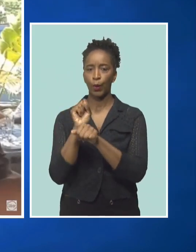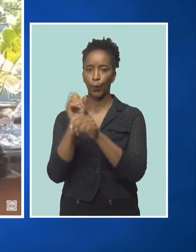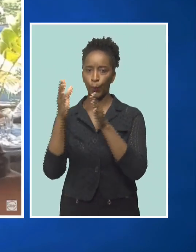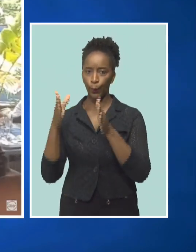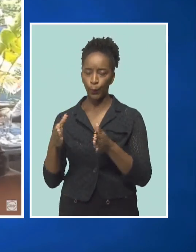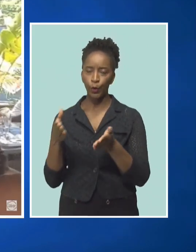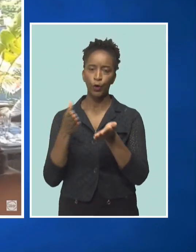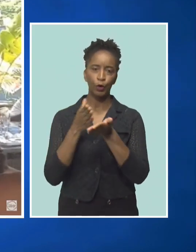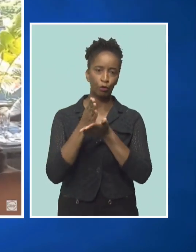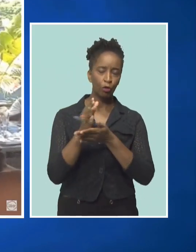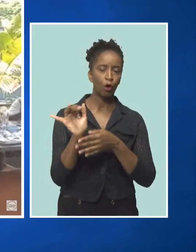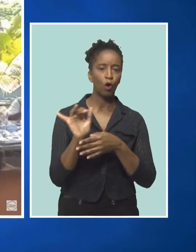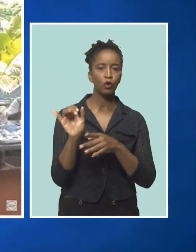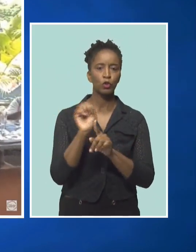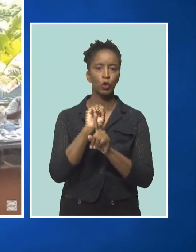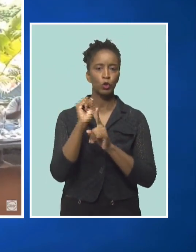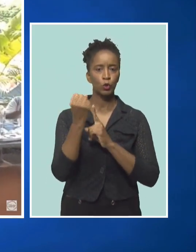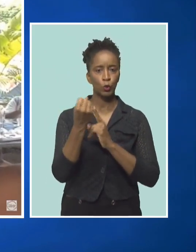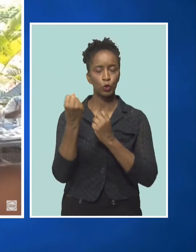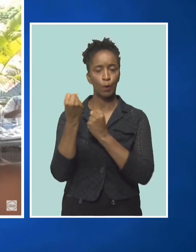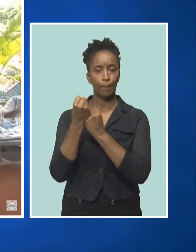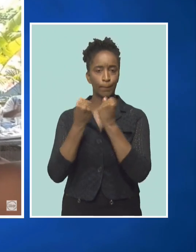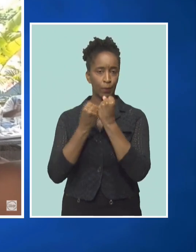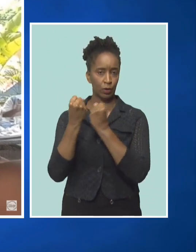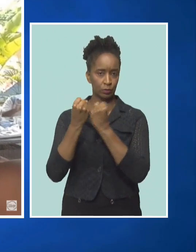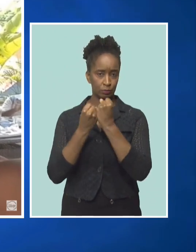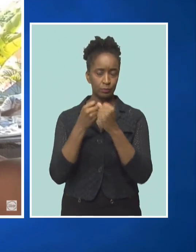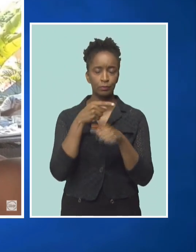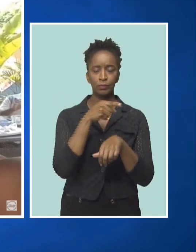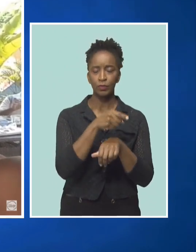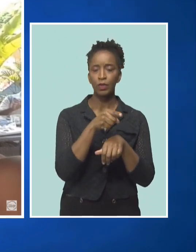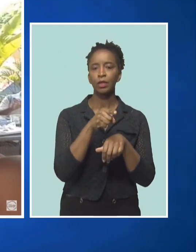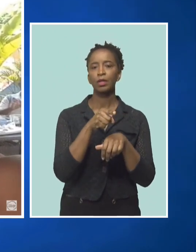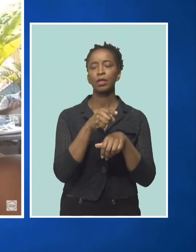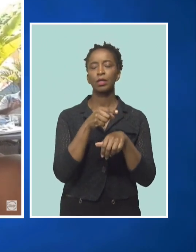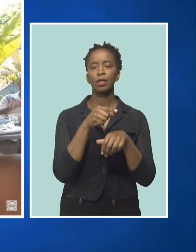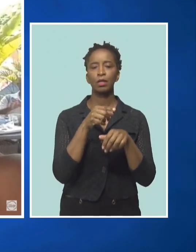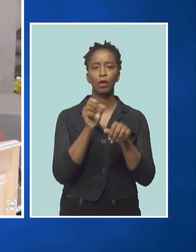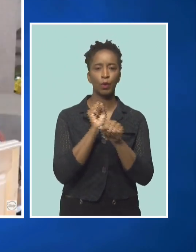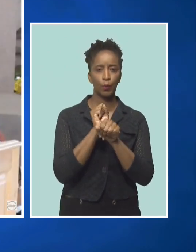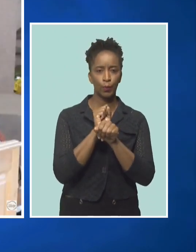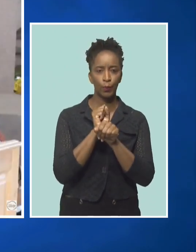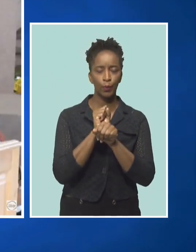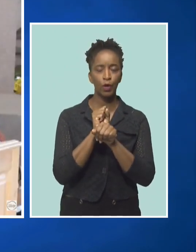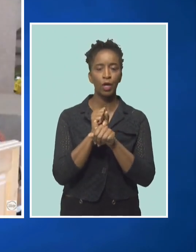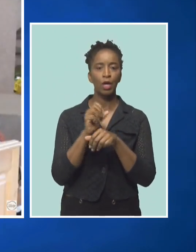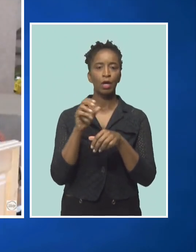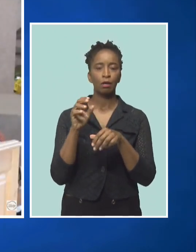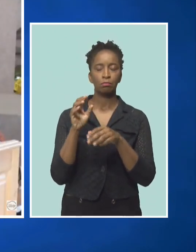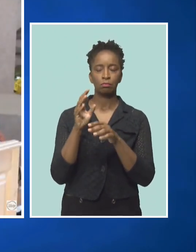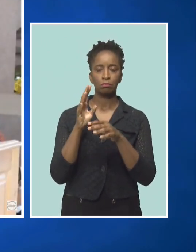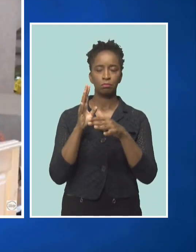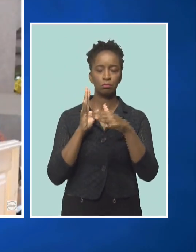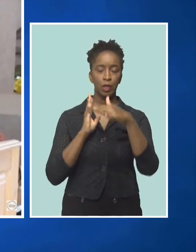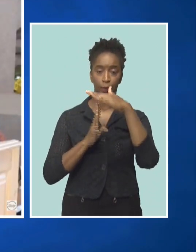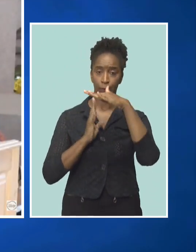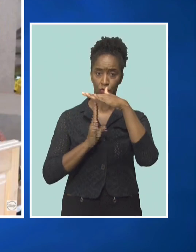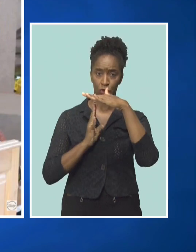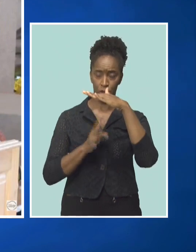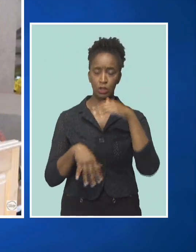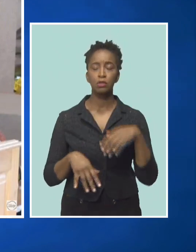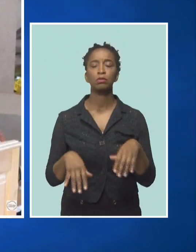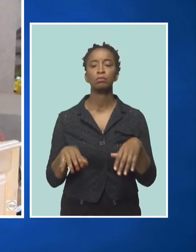He was also Minister of State for Labor and Immigration. Former DLP colleague Maxine McLean remembers him as a man of